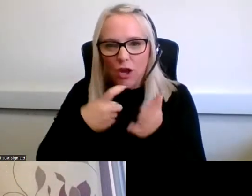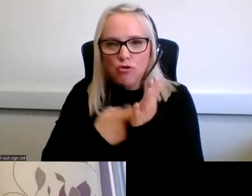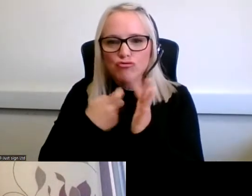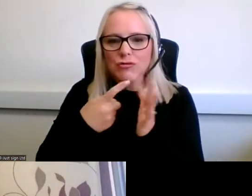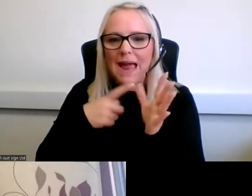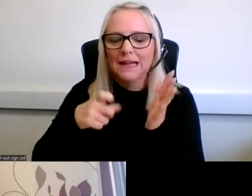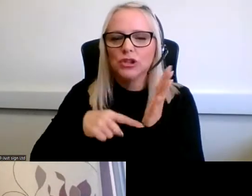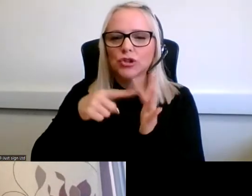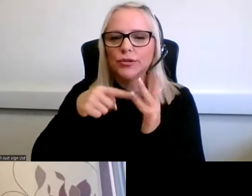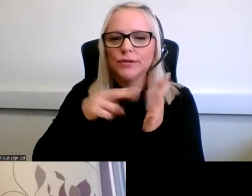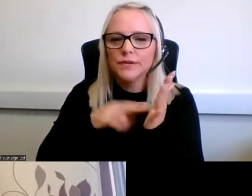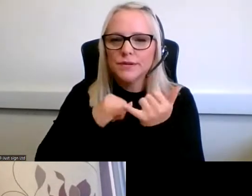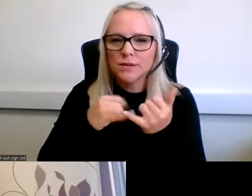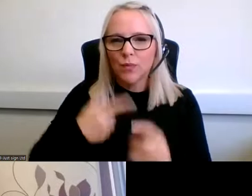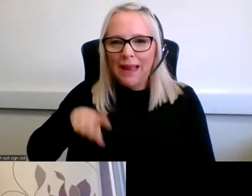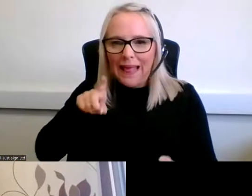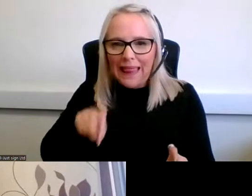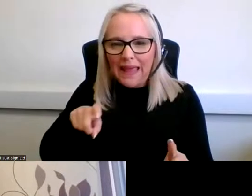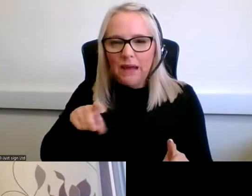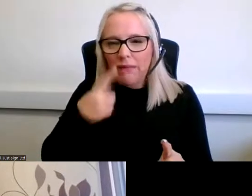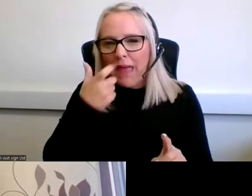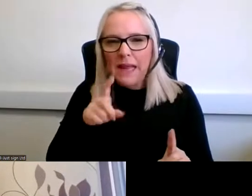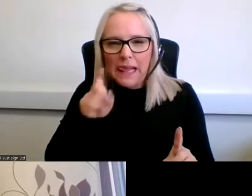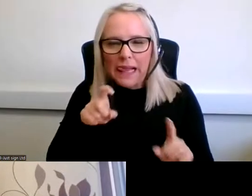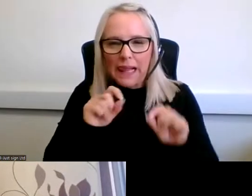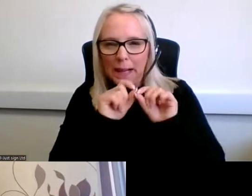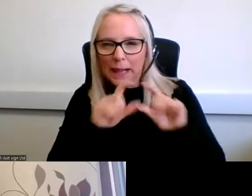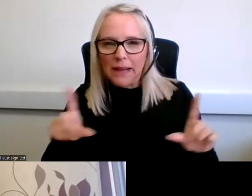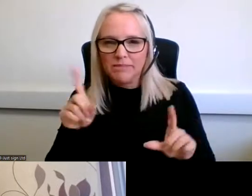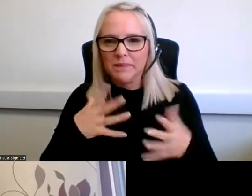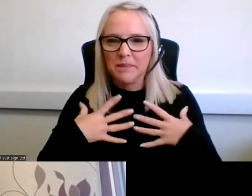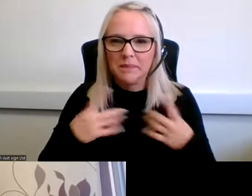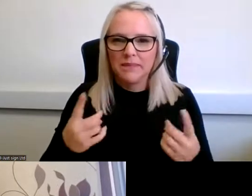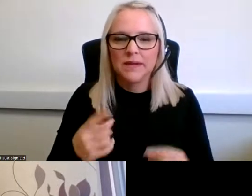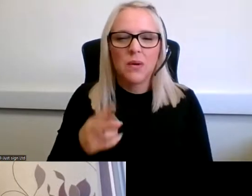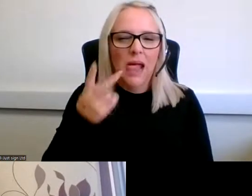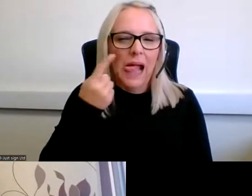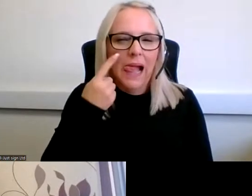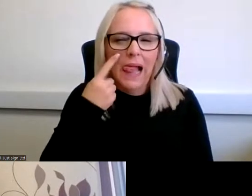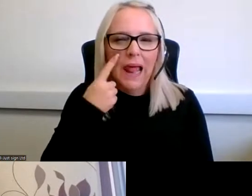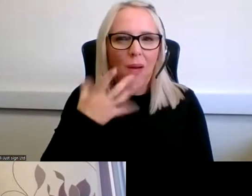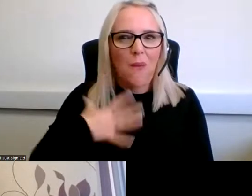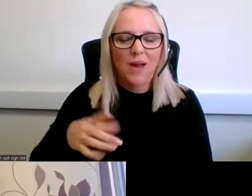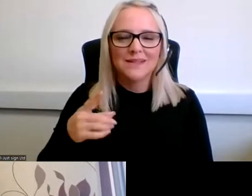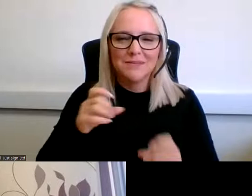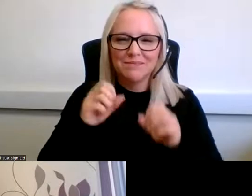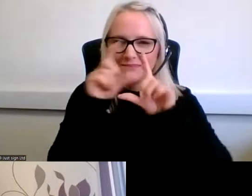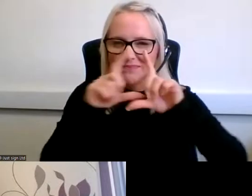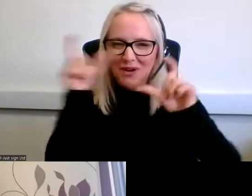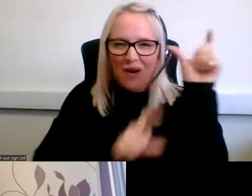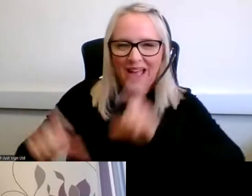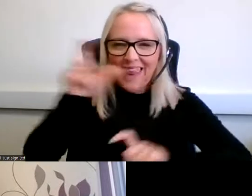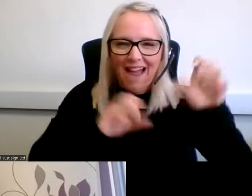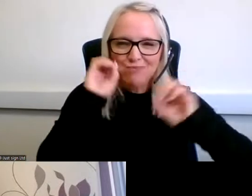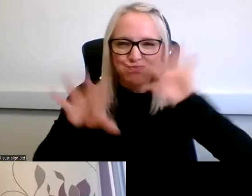have a wee shot, find some reactions. I'm going to go for a love heart. So let's try and make the screen a colourful one. What